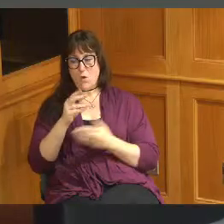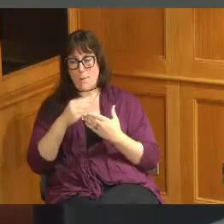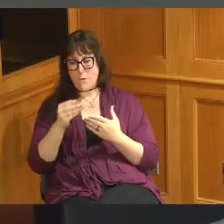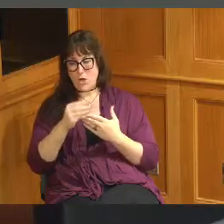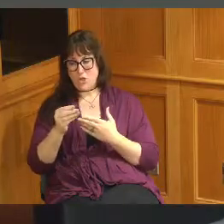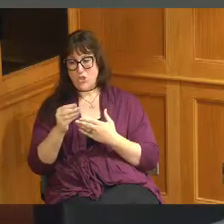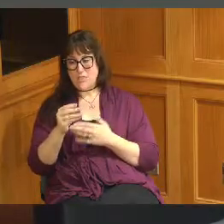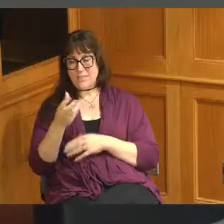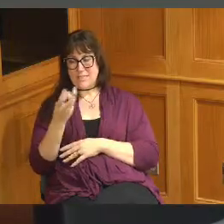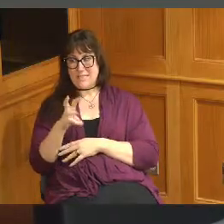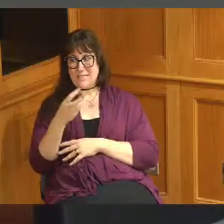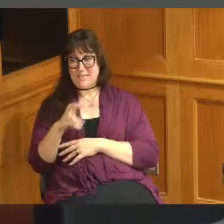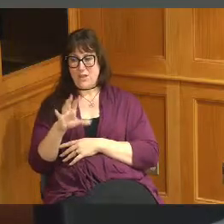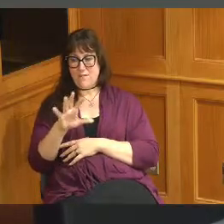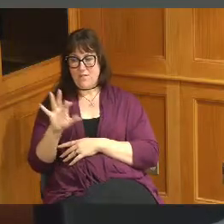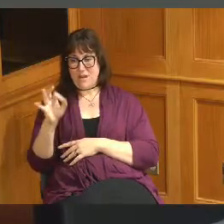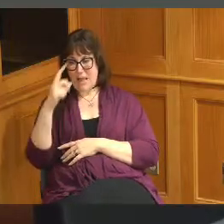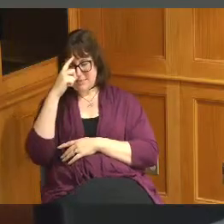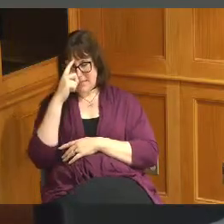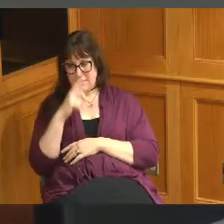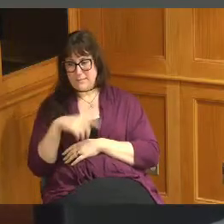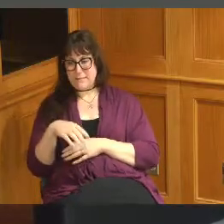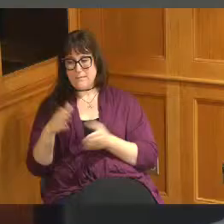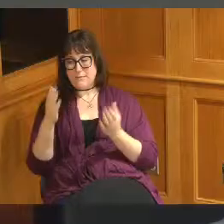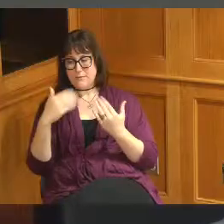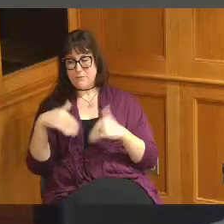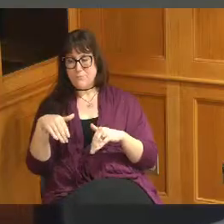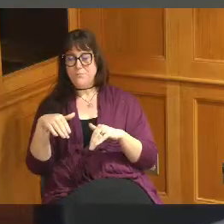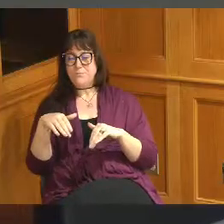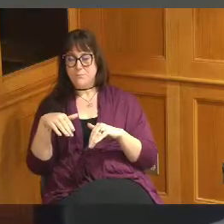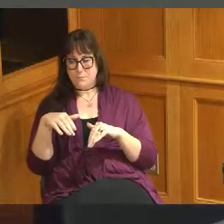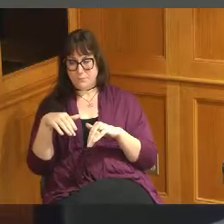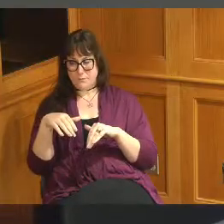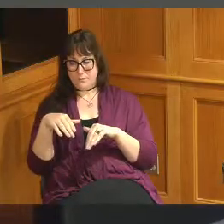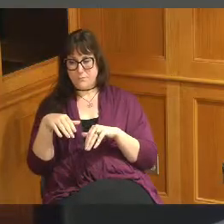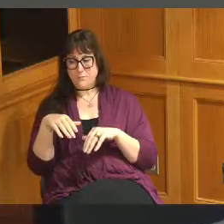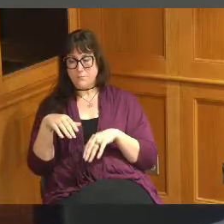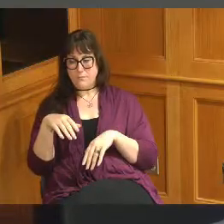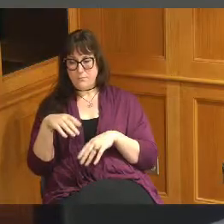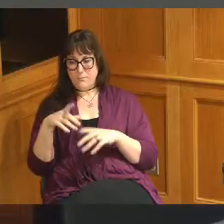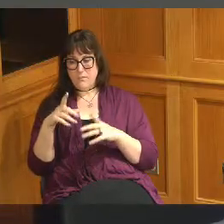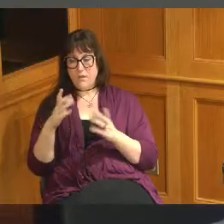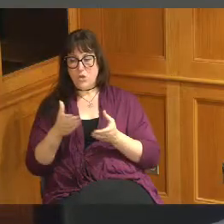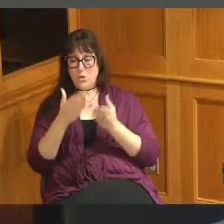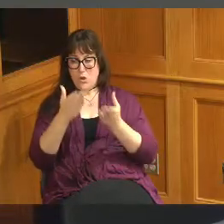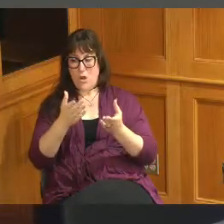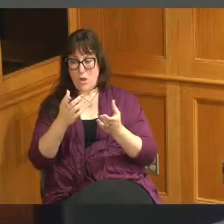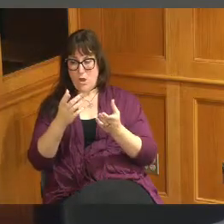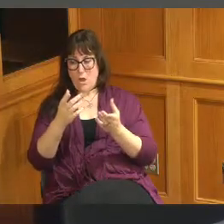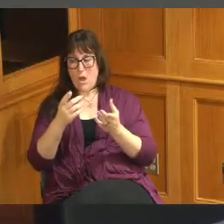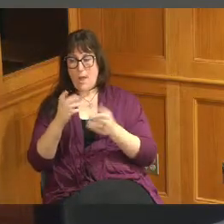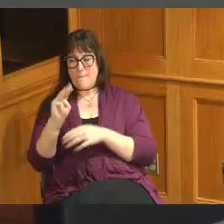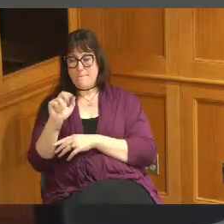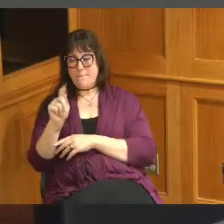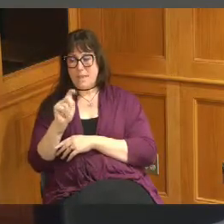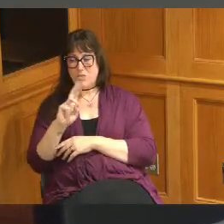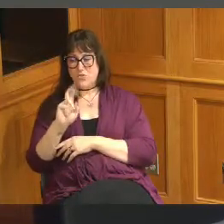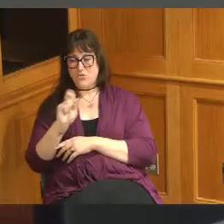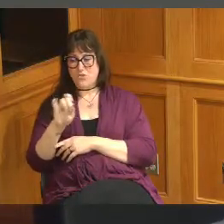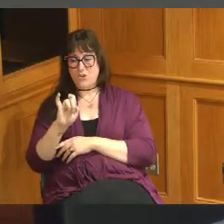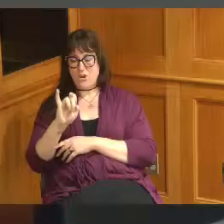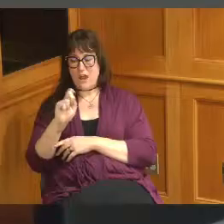at $16.59. Item number 14 is a resolution authorizing an agreement with Matrix Point